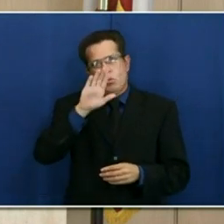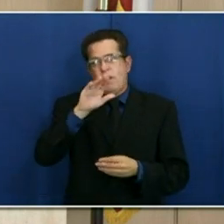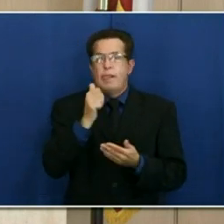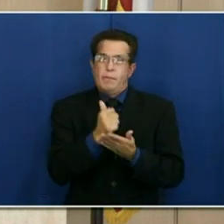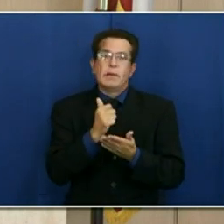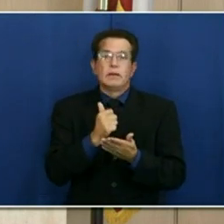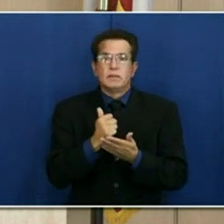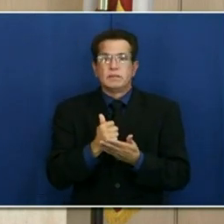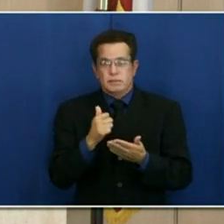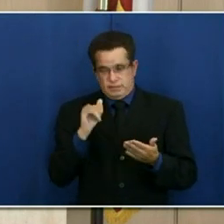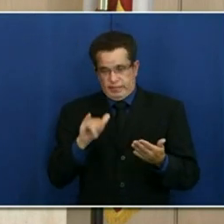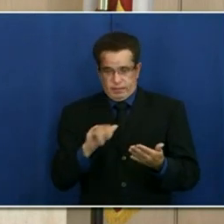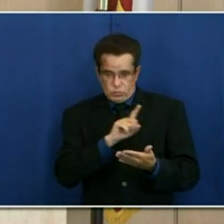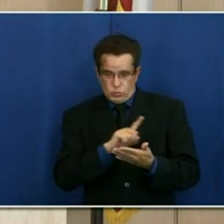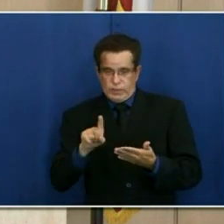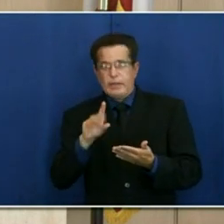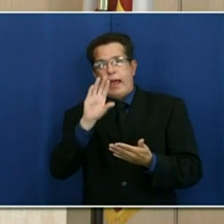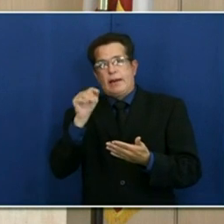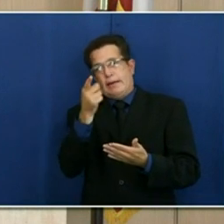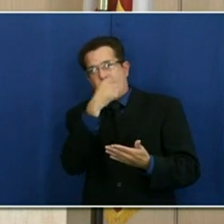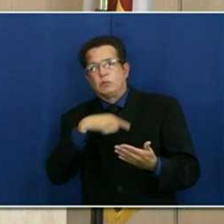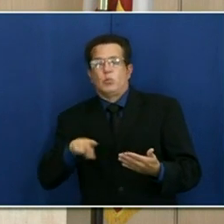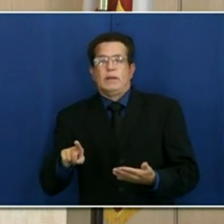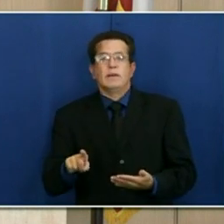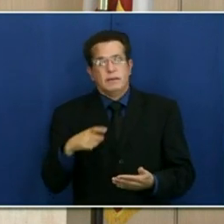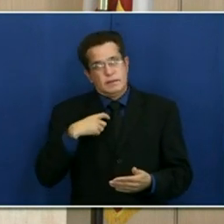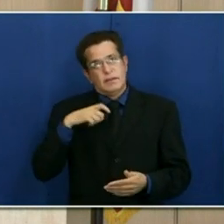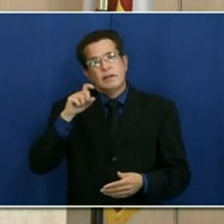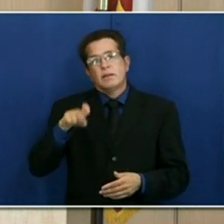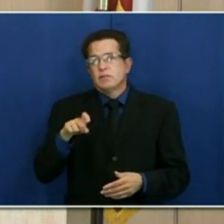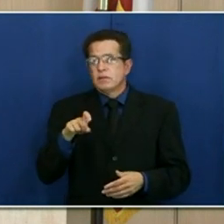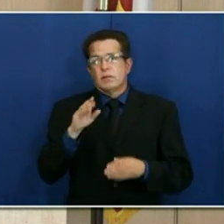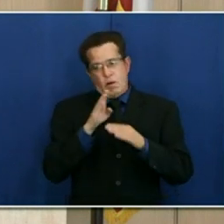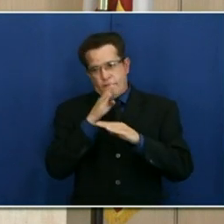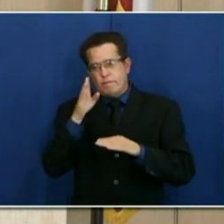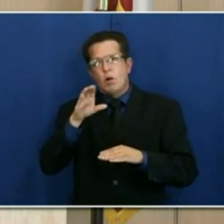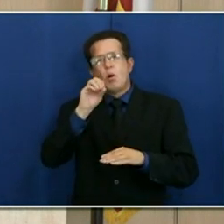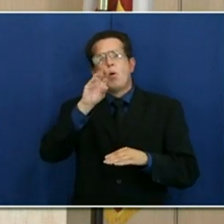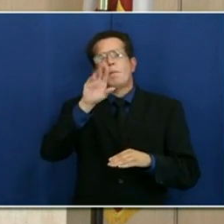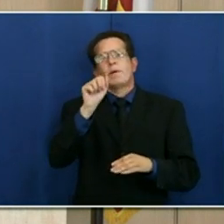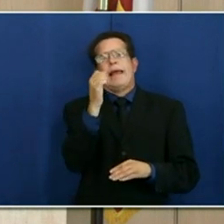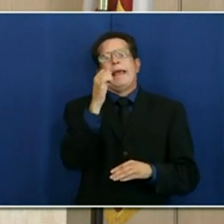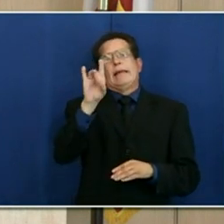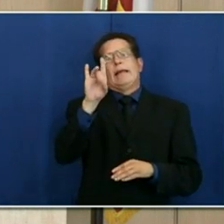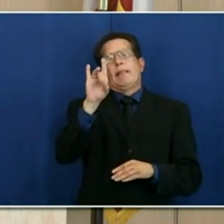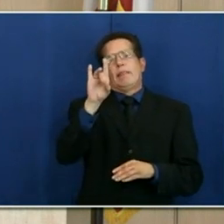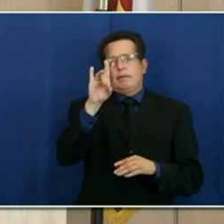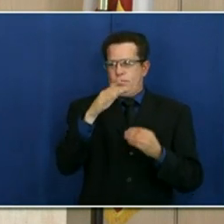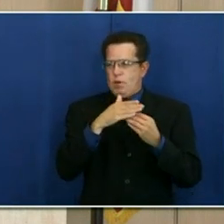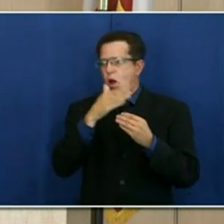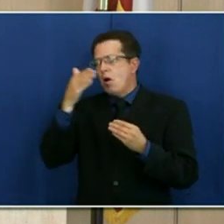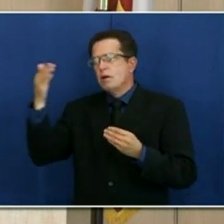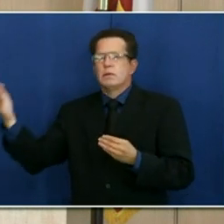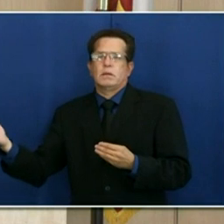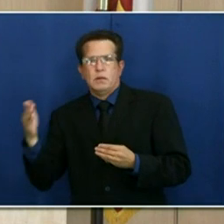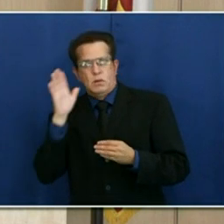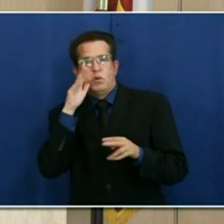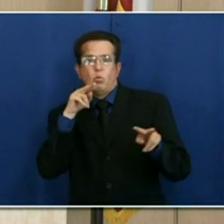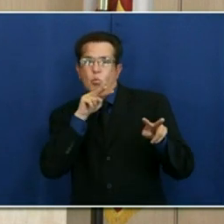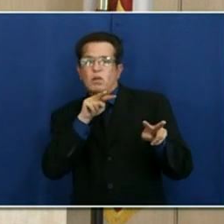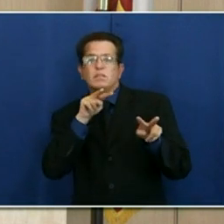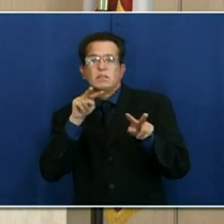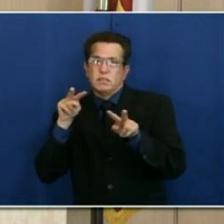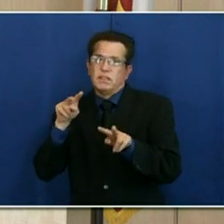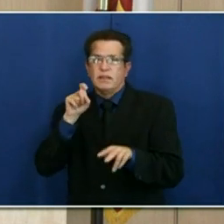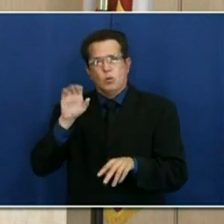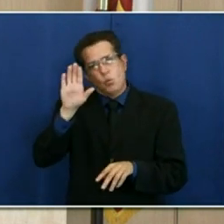And really, for results that occur after October 18th and beyond. Just to note, it